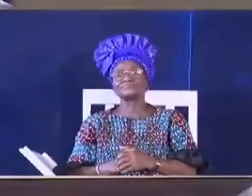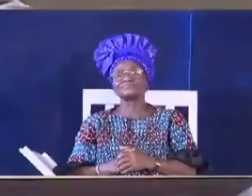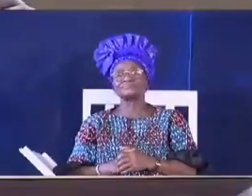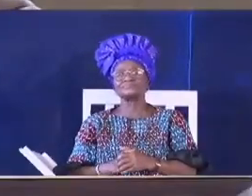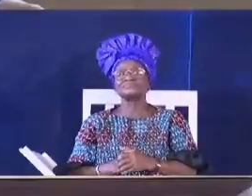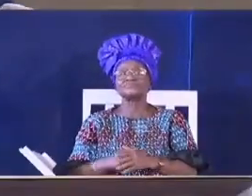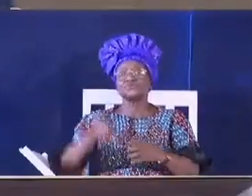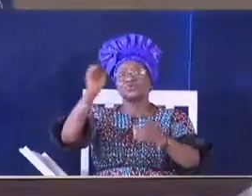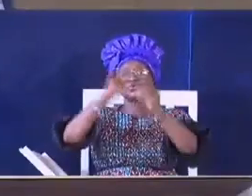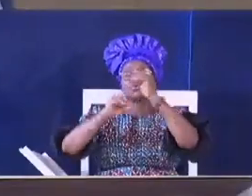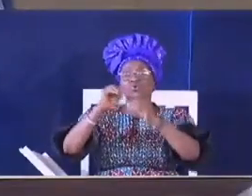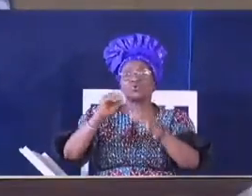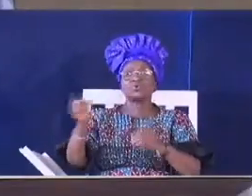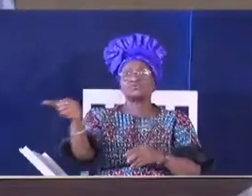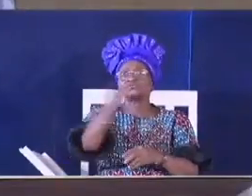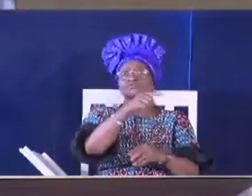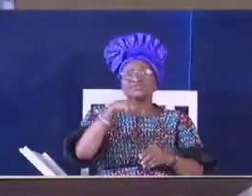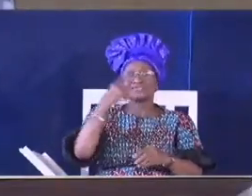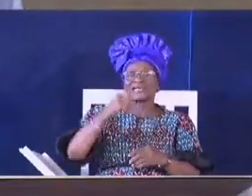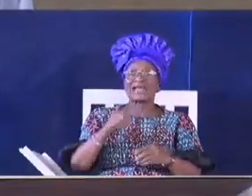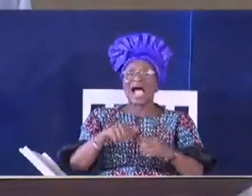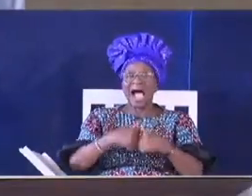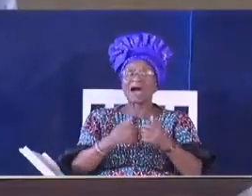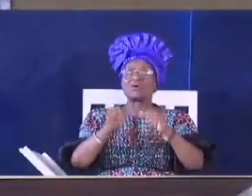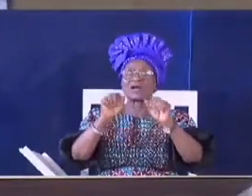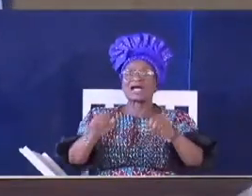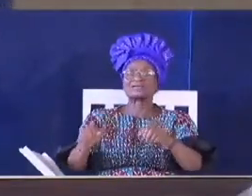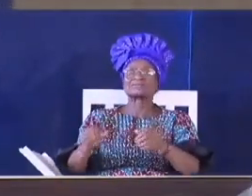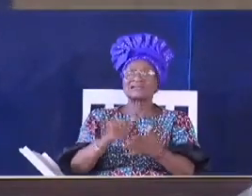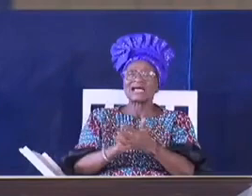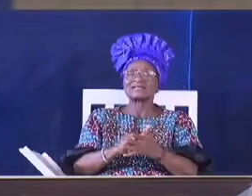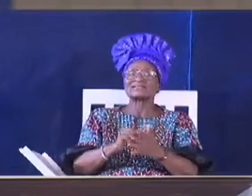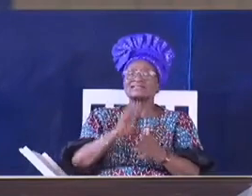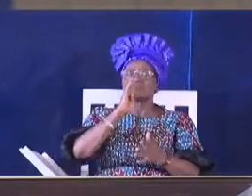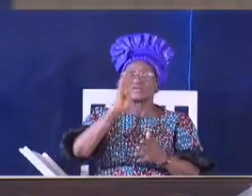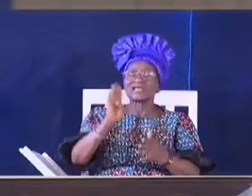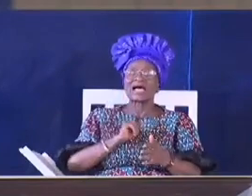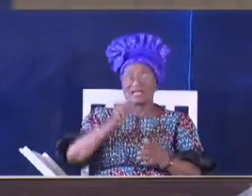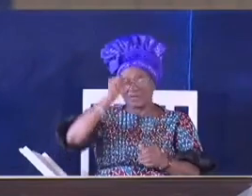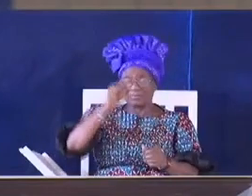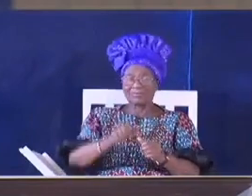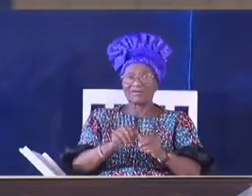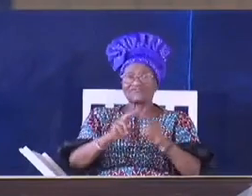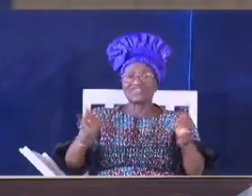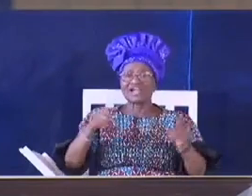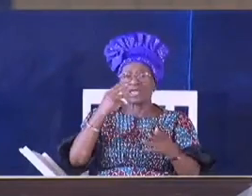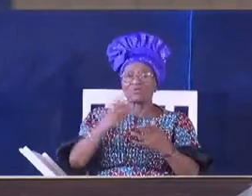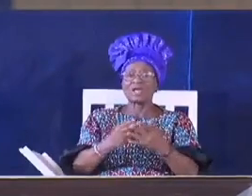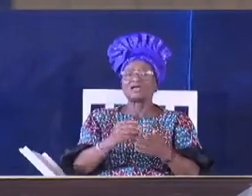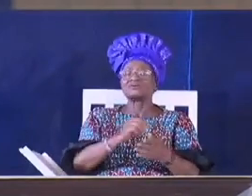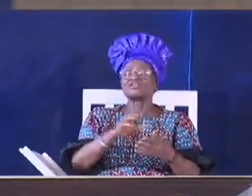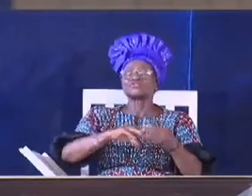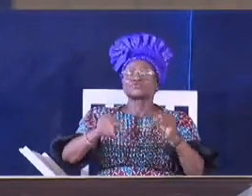Oh, you said, how can that be? Well, I remember very well the story of one of my sons.